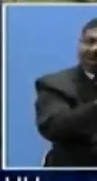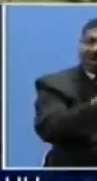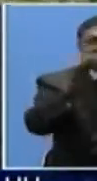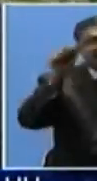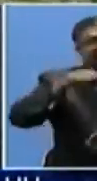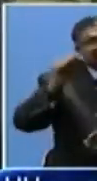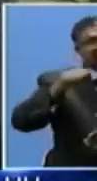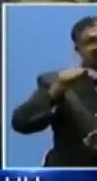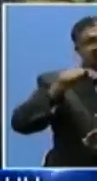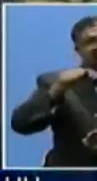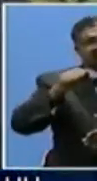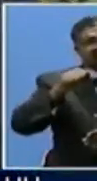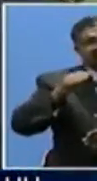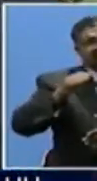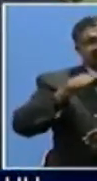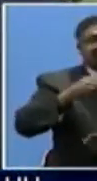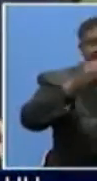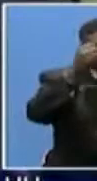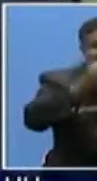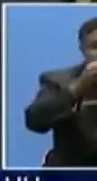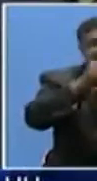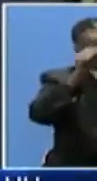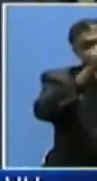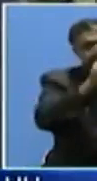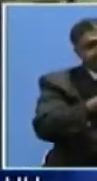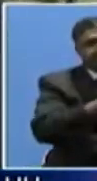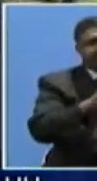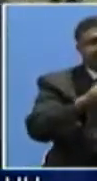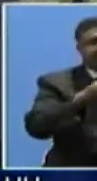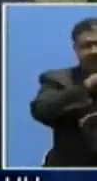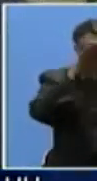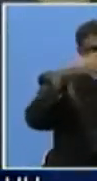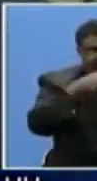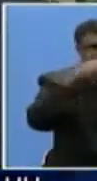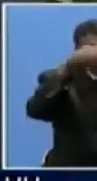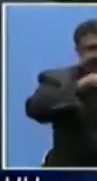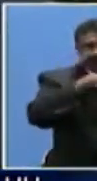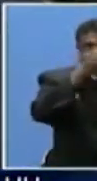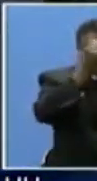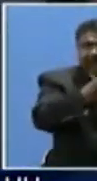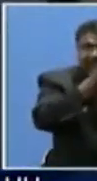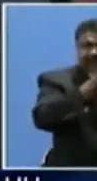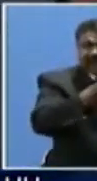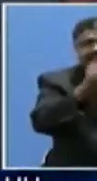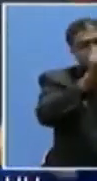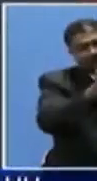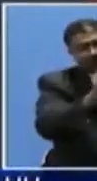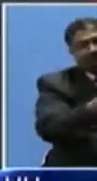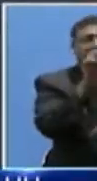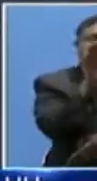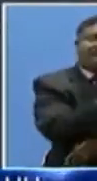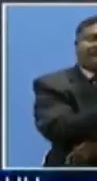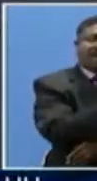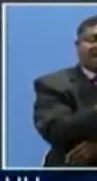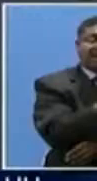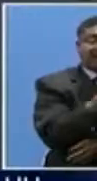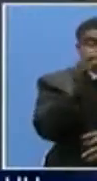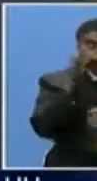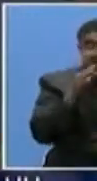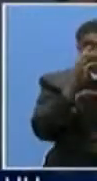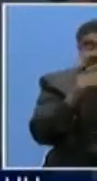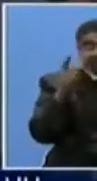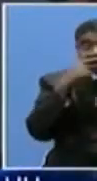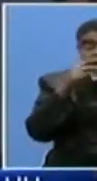what? Budget Act. Everything in that budget is legal. So if somebody is saying there's an illegality, a legal